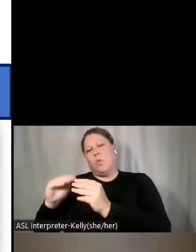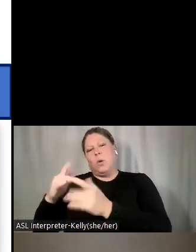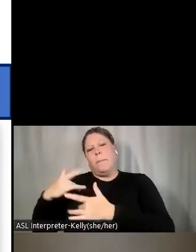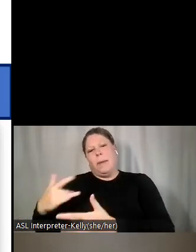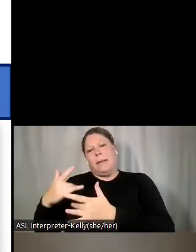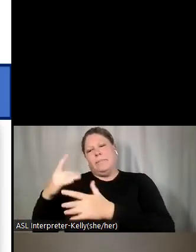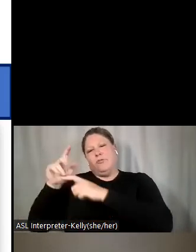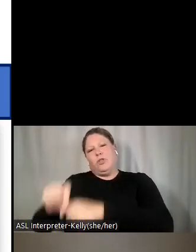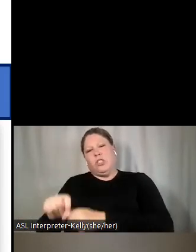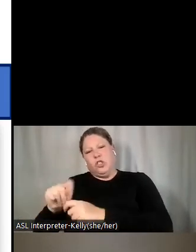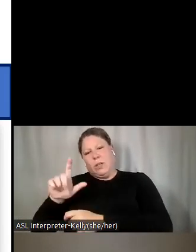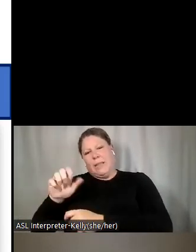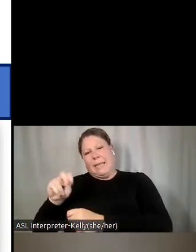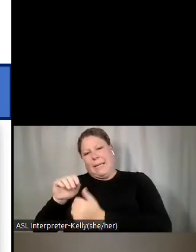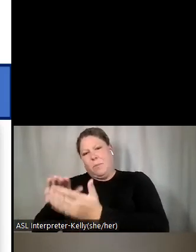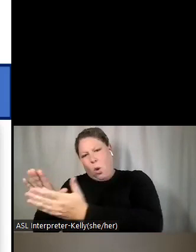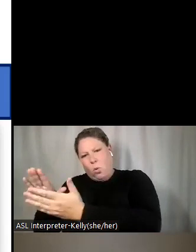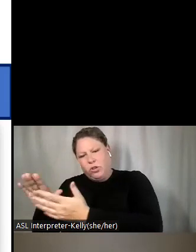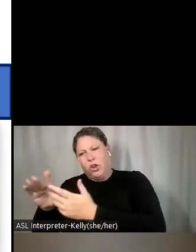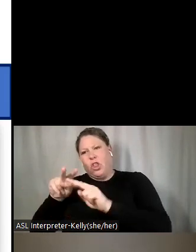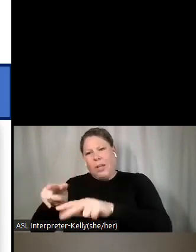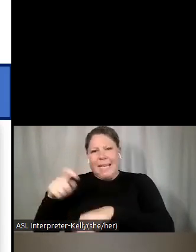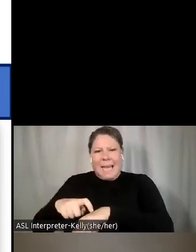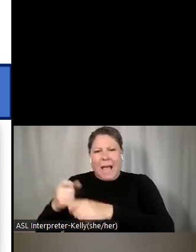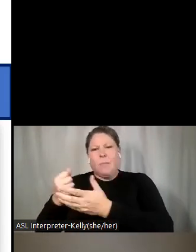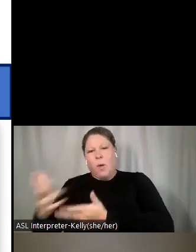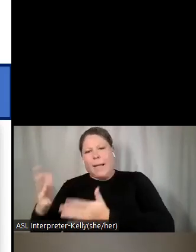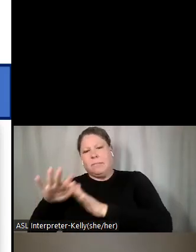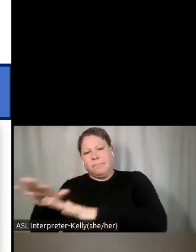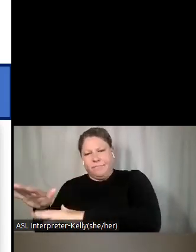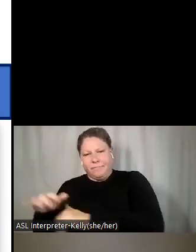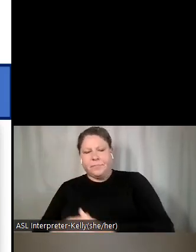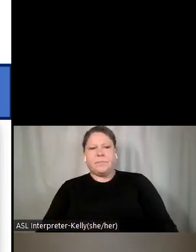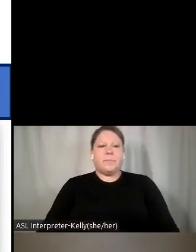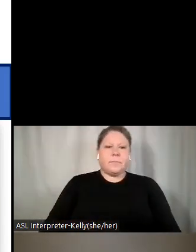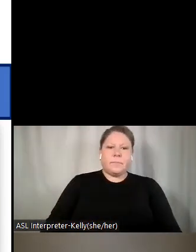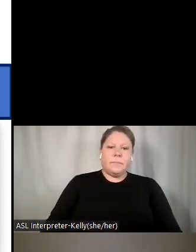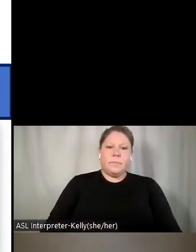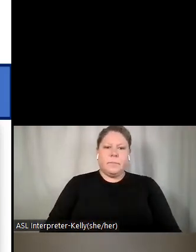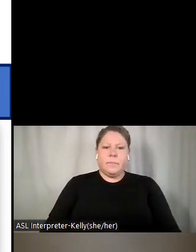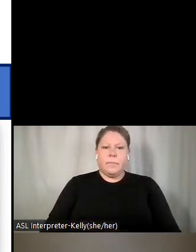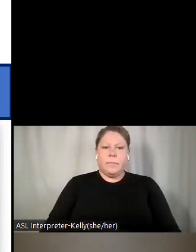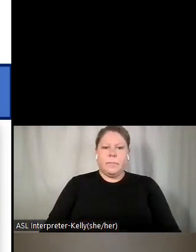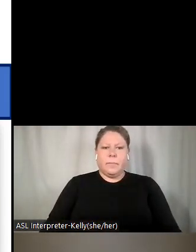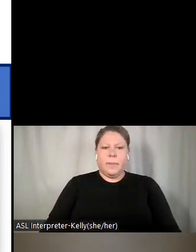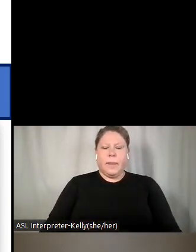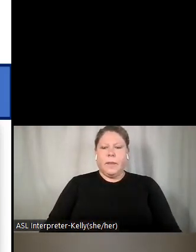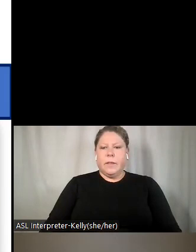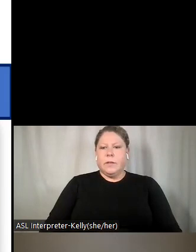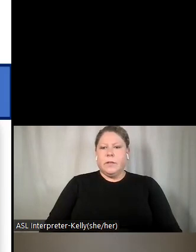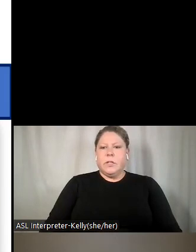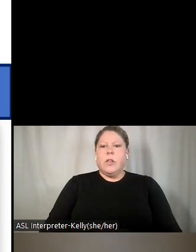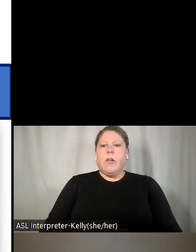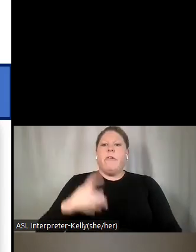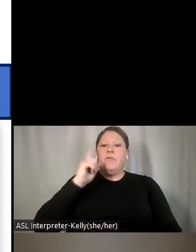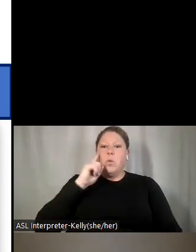step and looking at the different time and waste and so forth. So to stay organized with these strategic initiatives for CDPH, we're